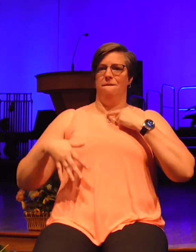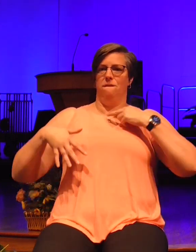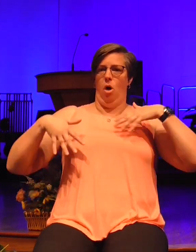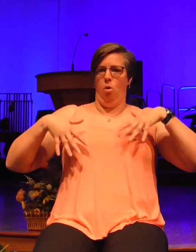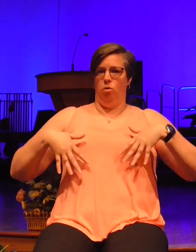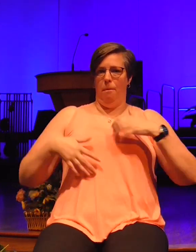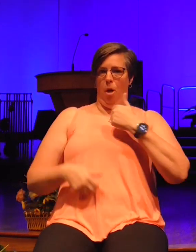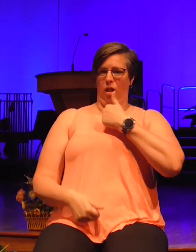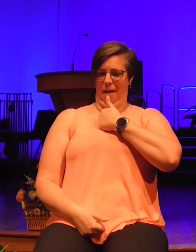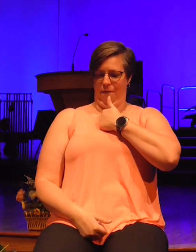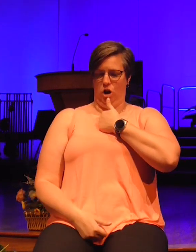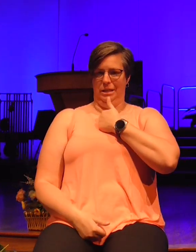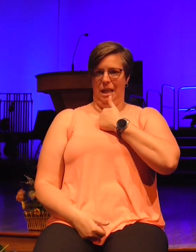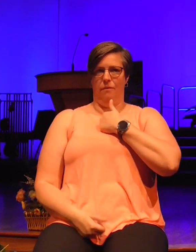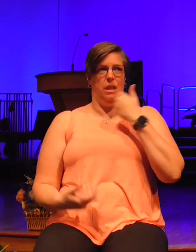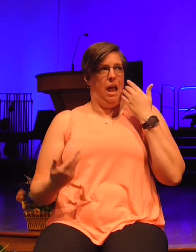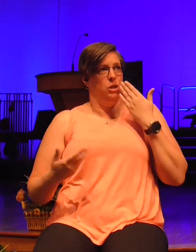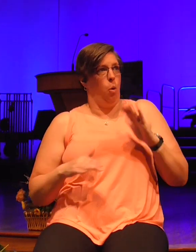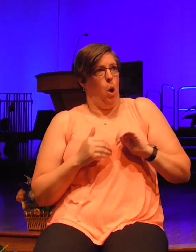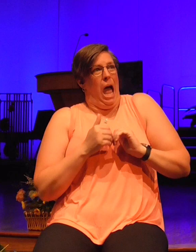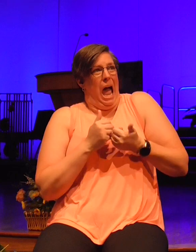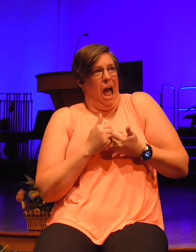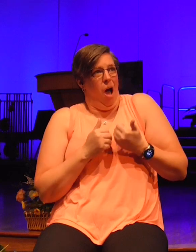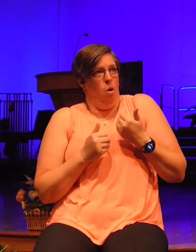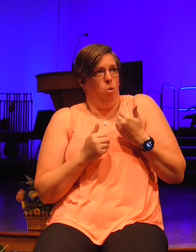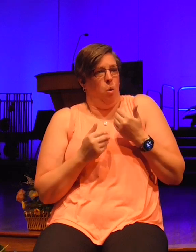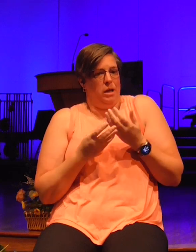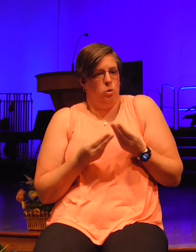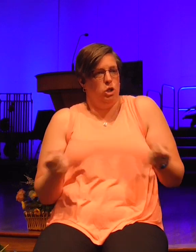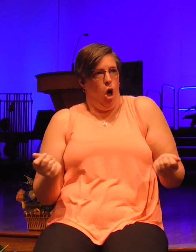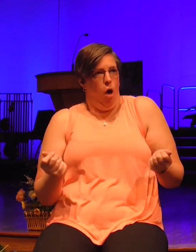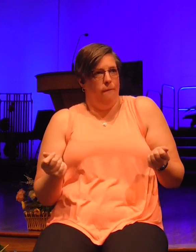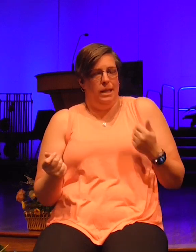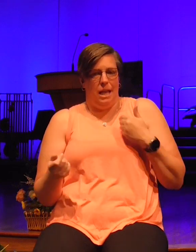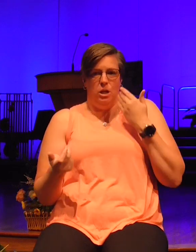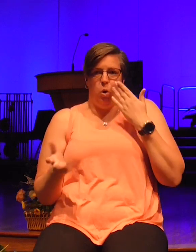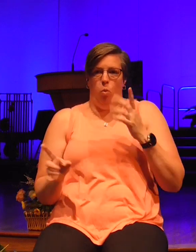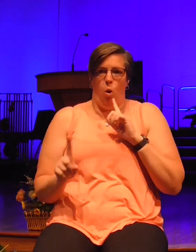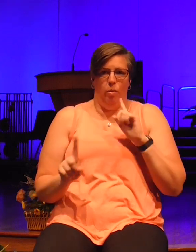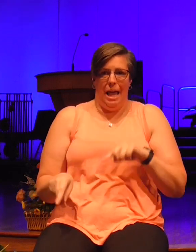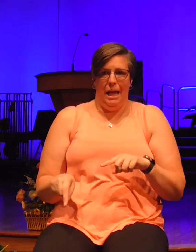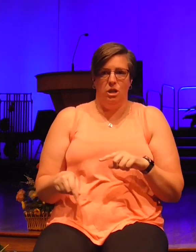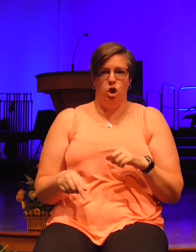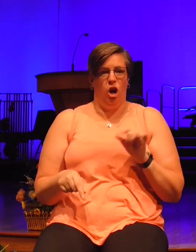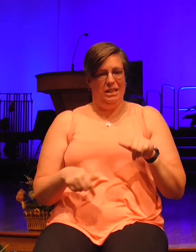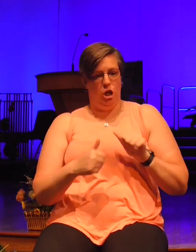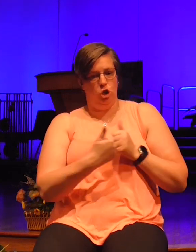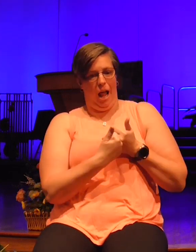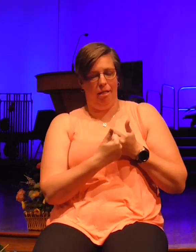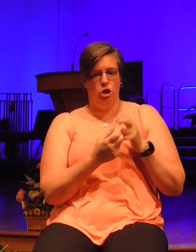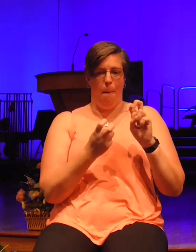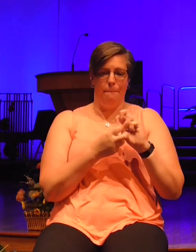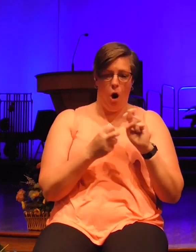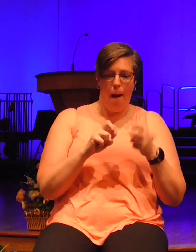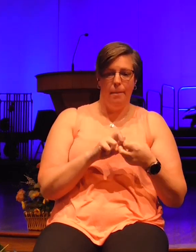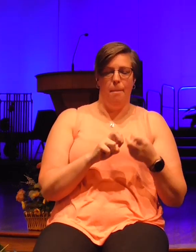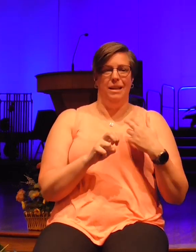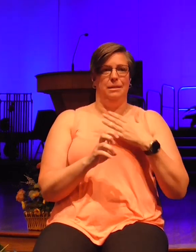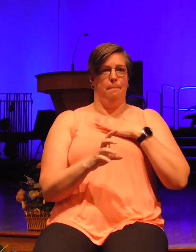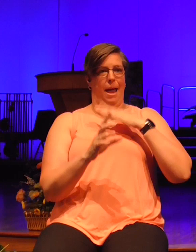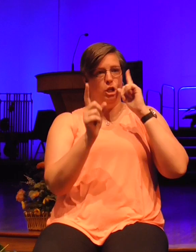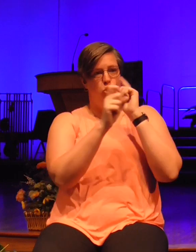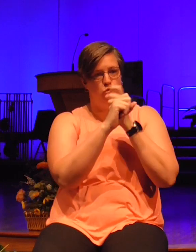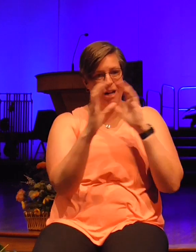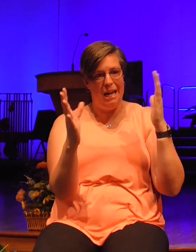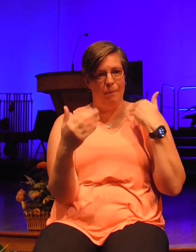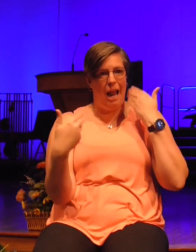answer. I don't know how I'm going to solve this. This is a challenge, a problem. This is my dream. This is my goal. And I'm